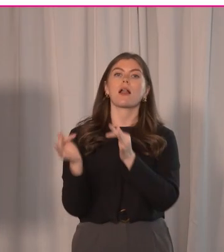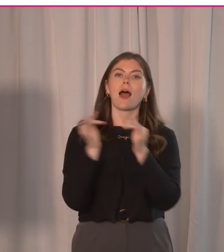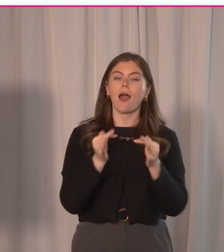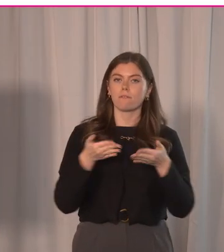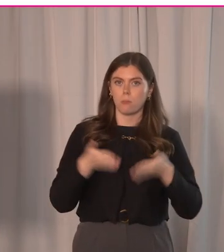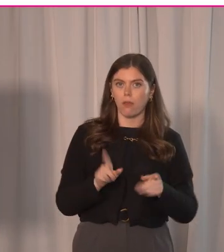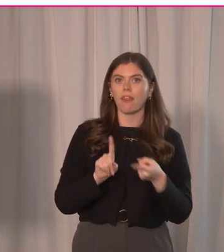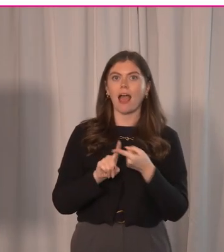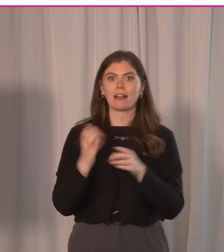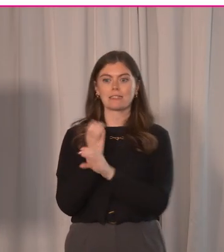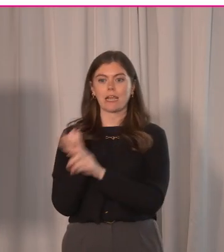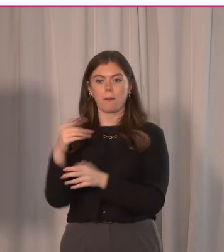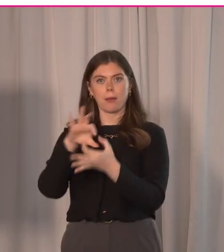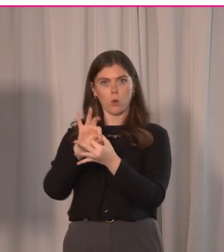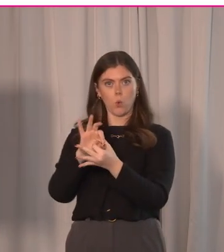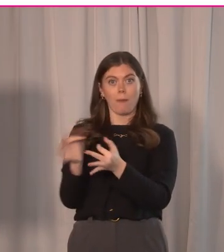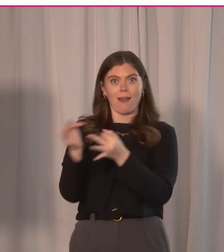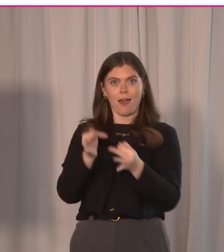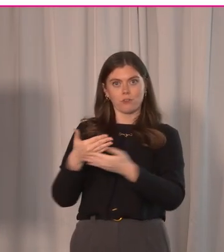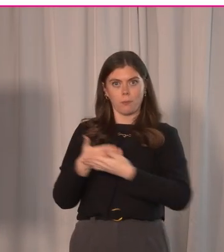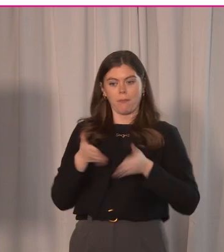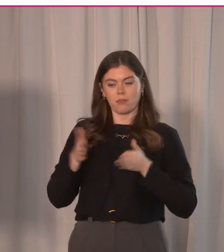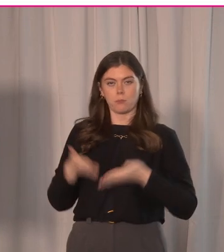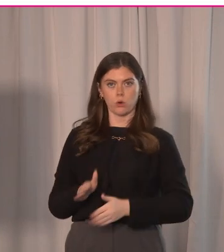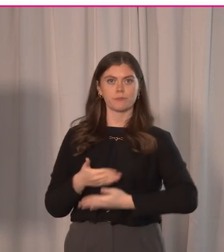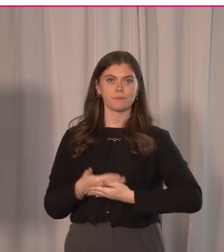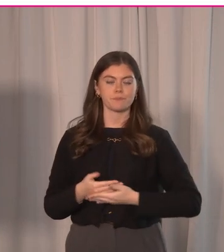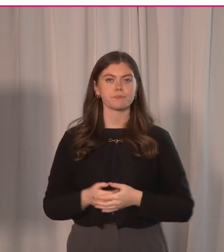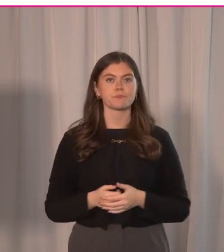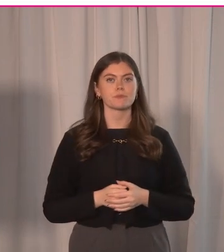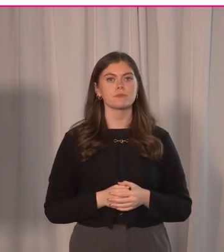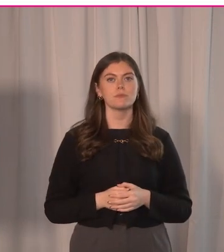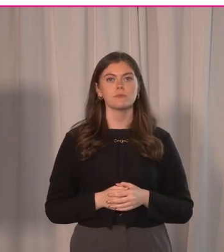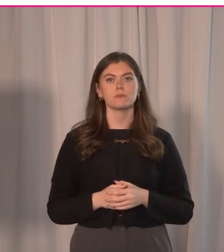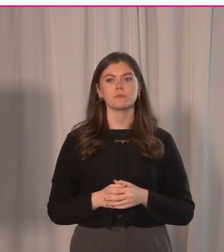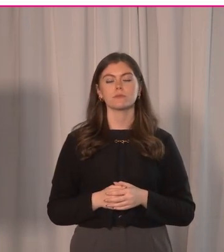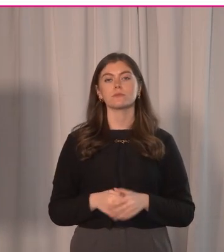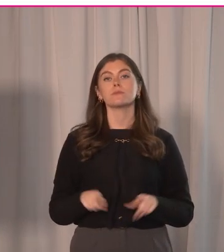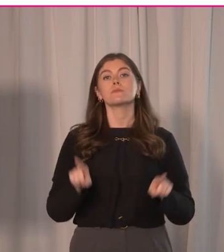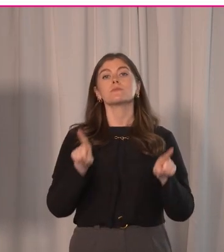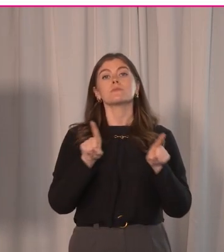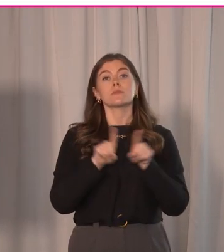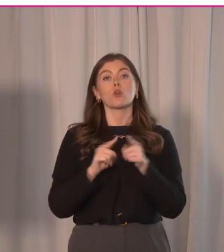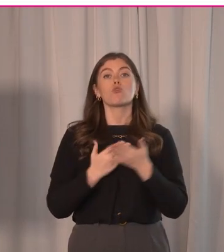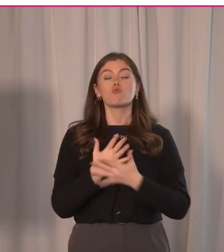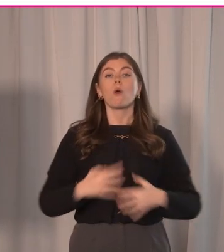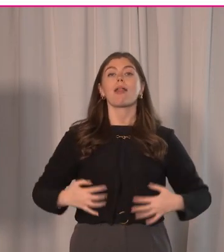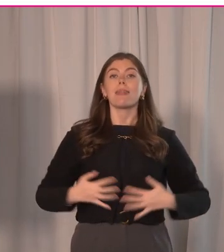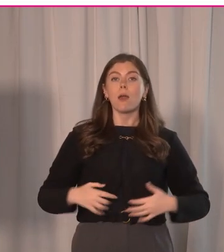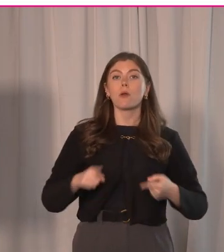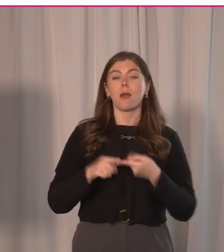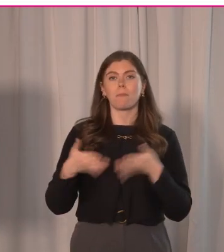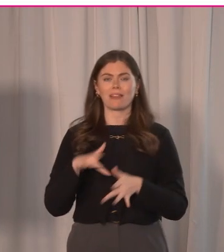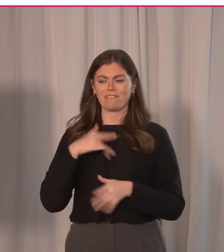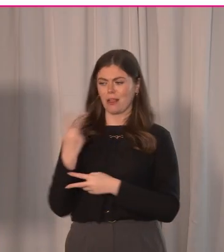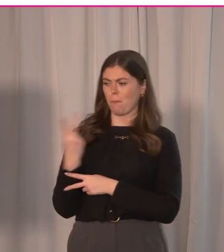home after birth. They also, though, in labour and birth, they didn't feel that their